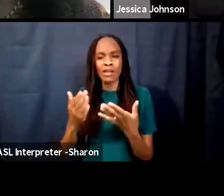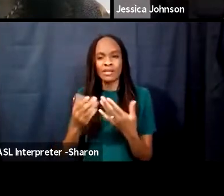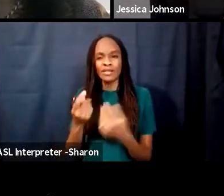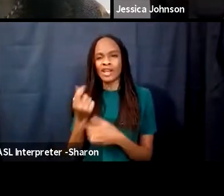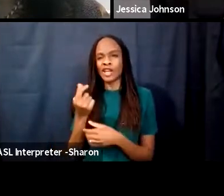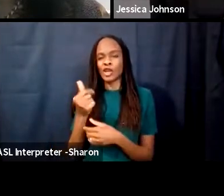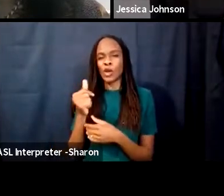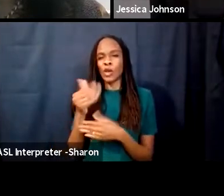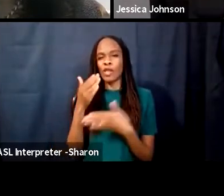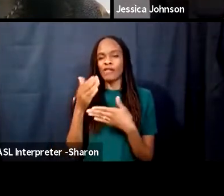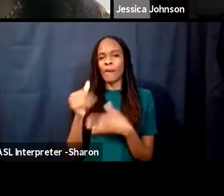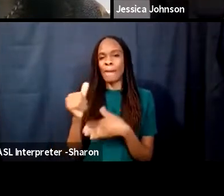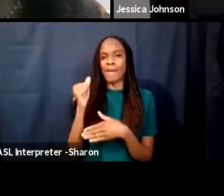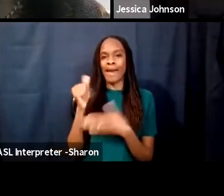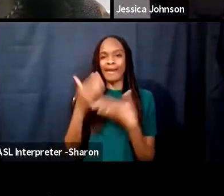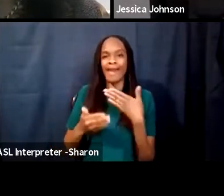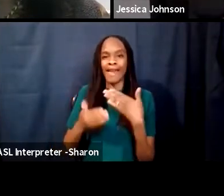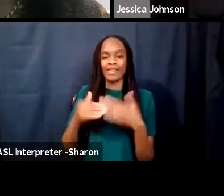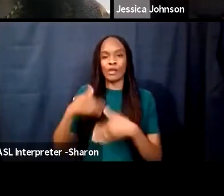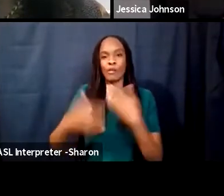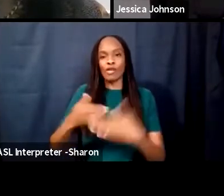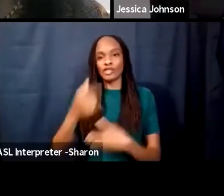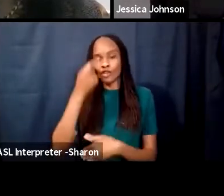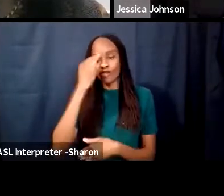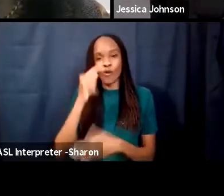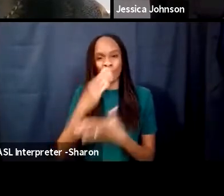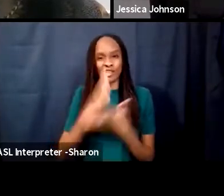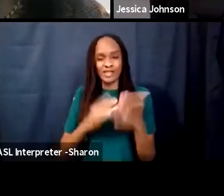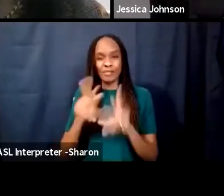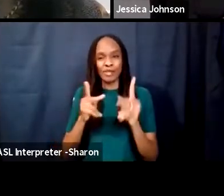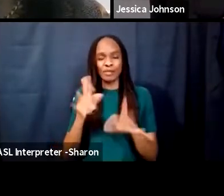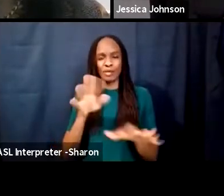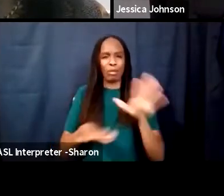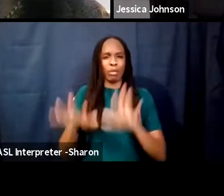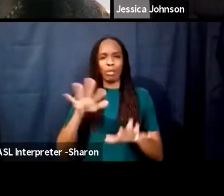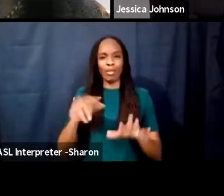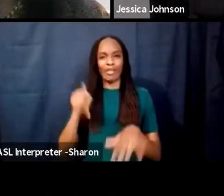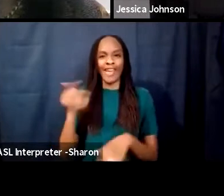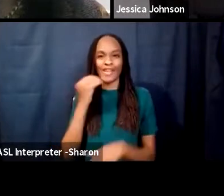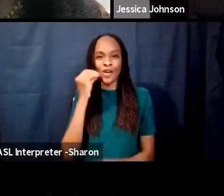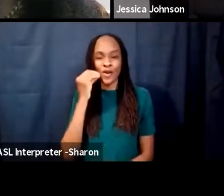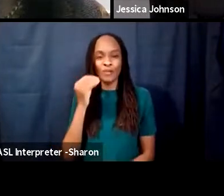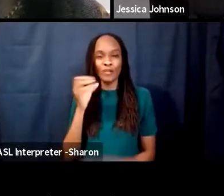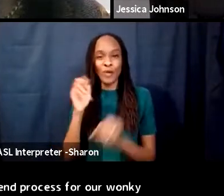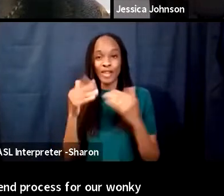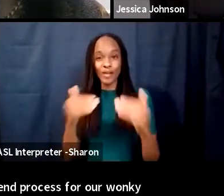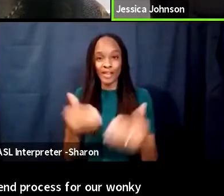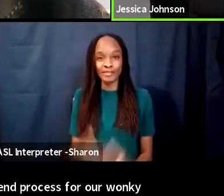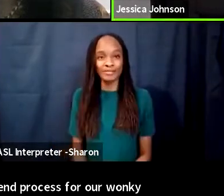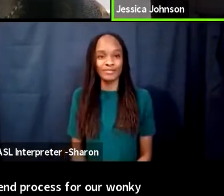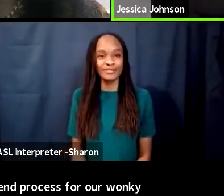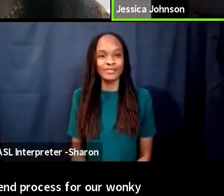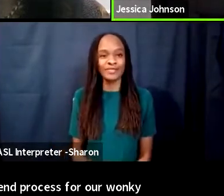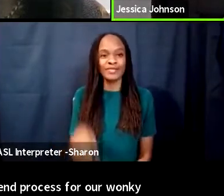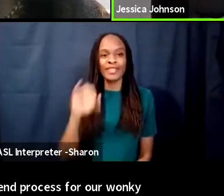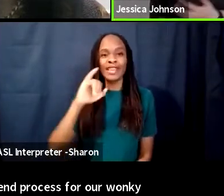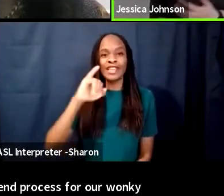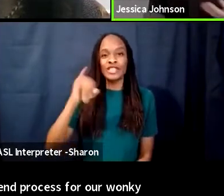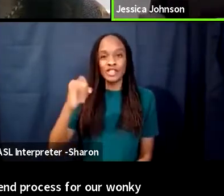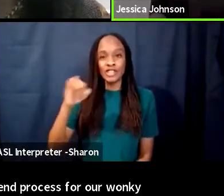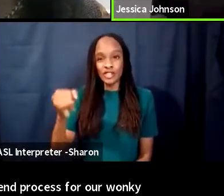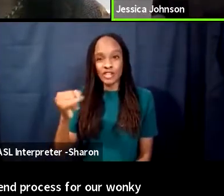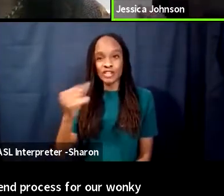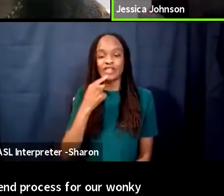end process for some of our wonky folks at home. There you go. Go ahead. Yeah, so we have